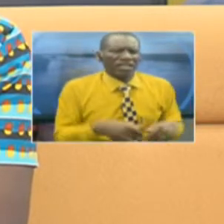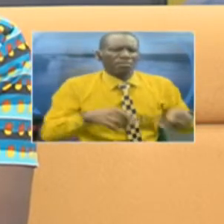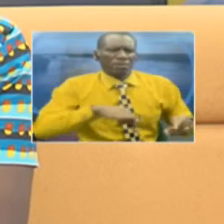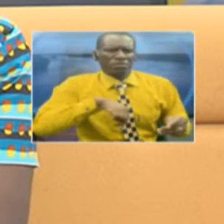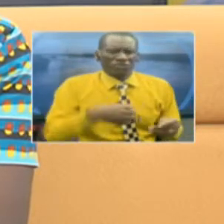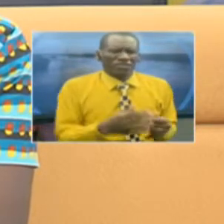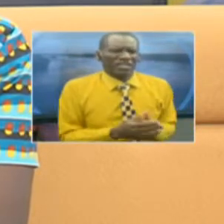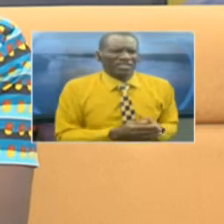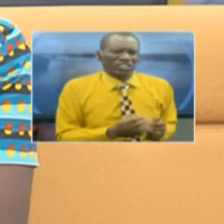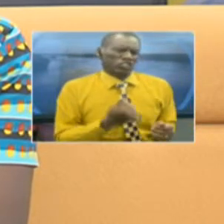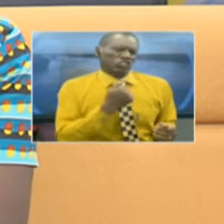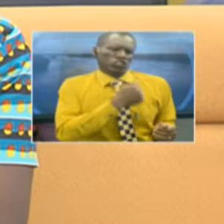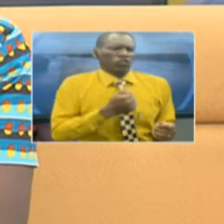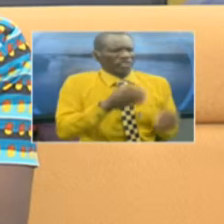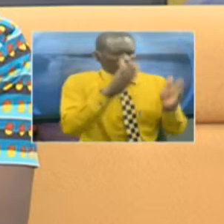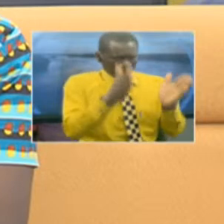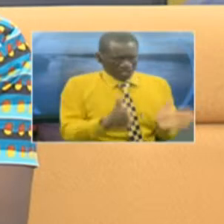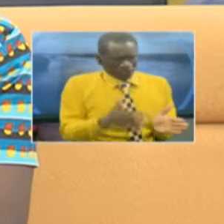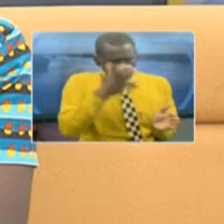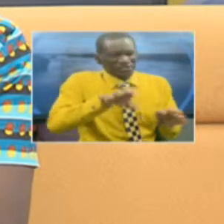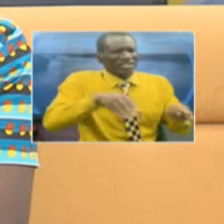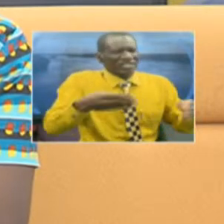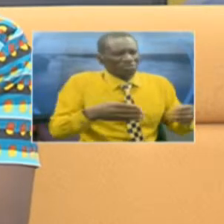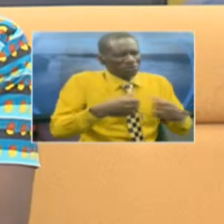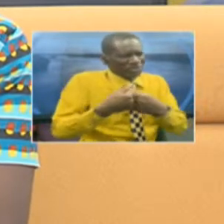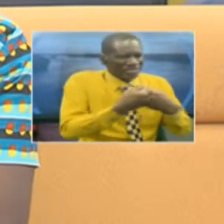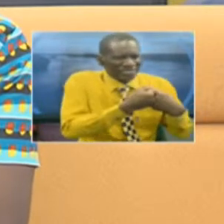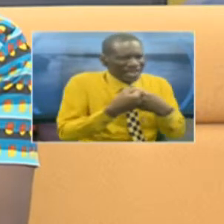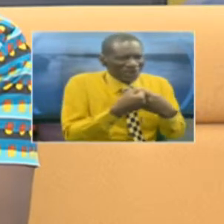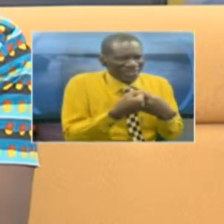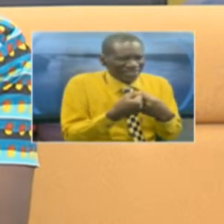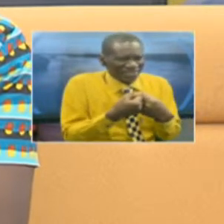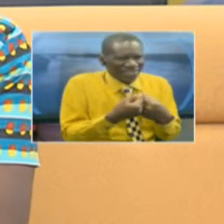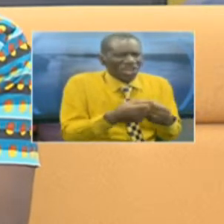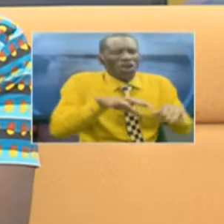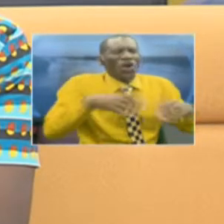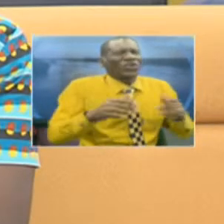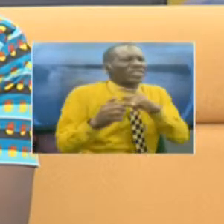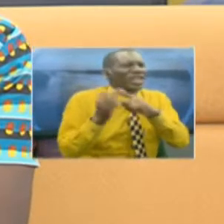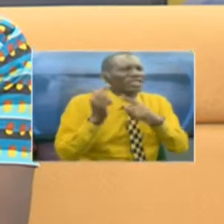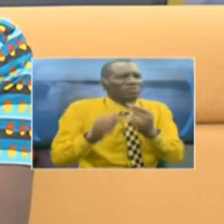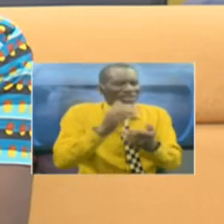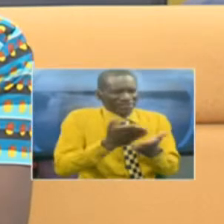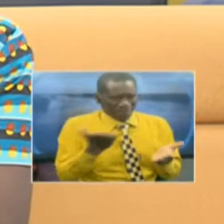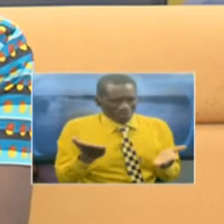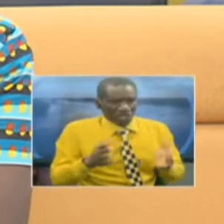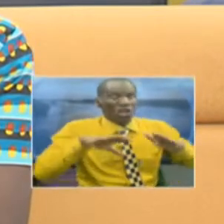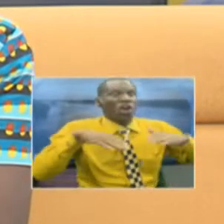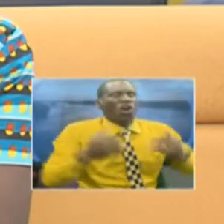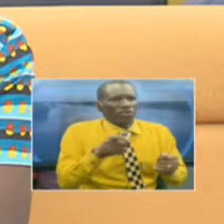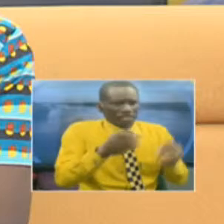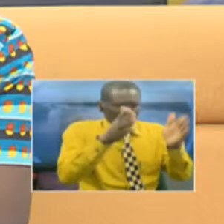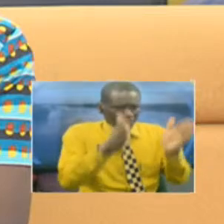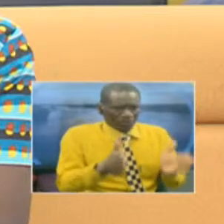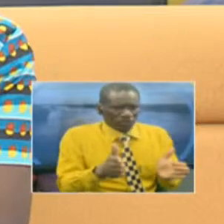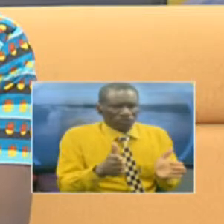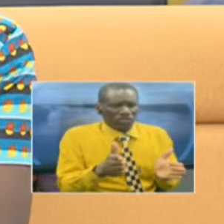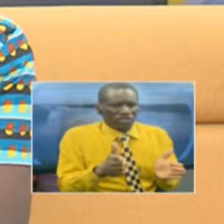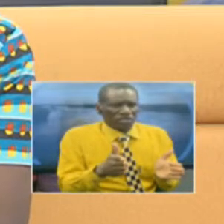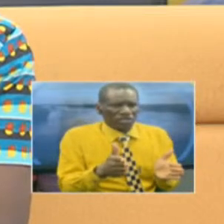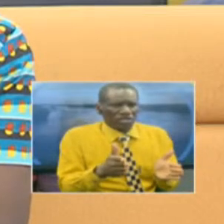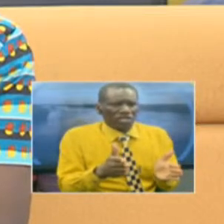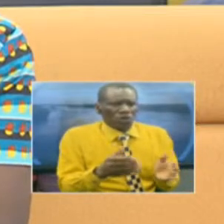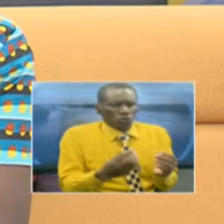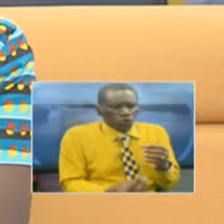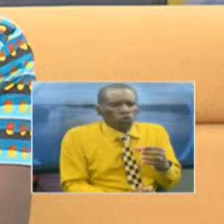pity for this person because they are struggling or going through something, and probably because this person was raised in a